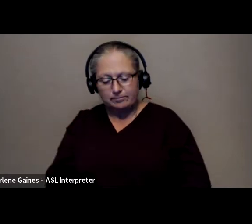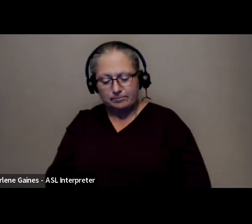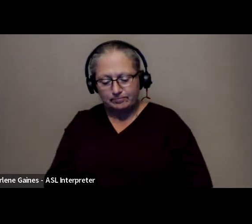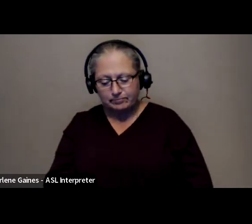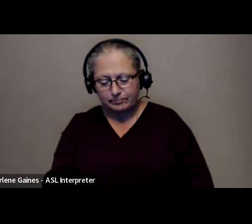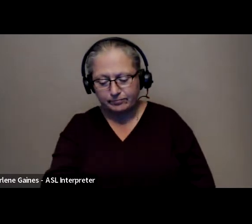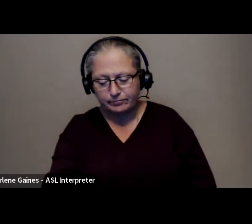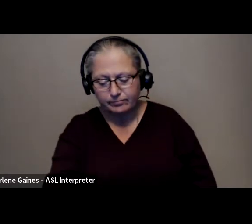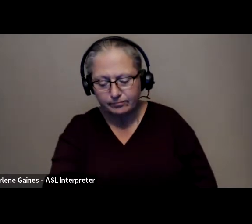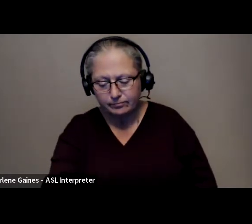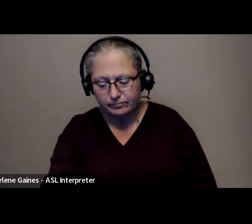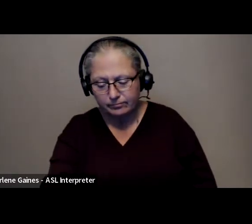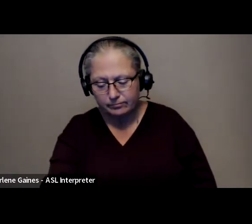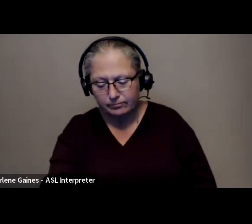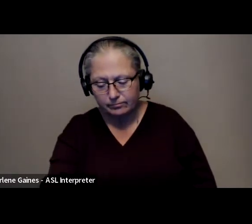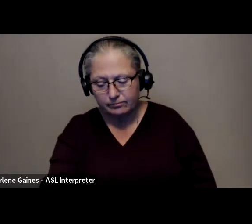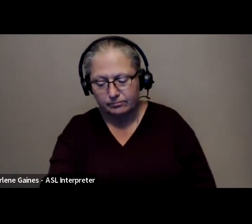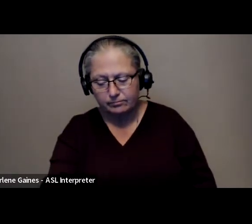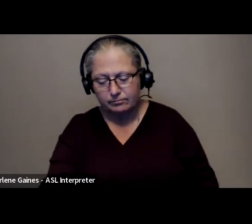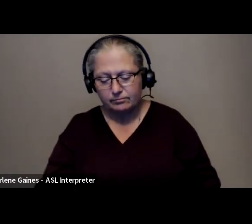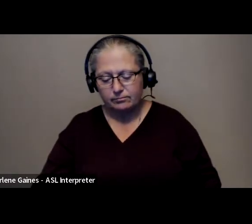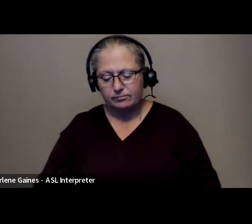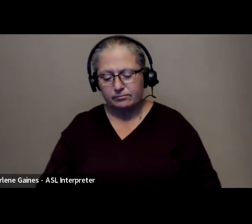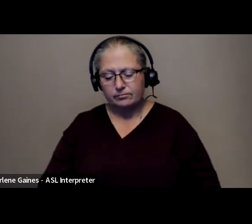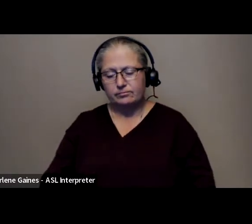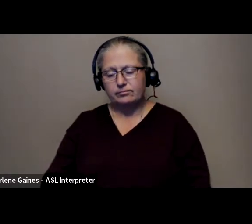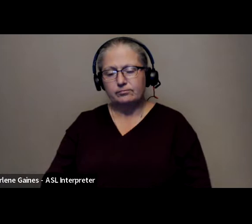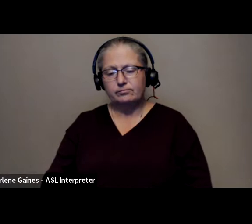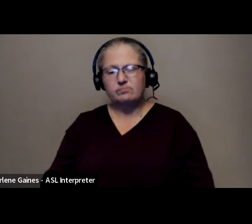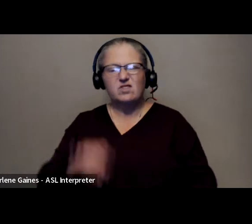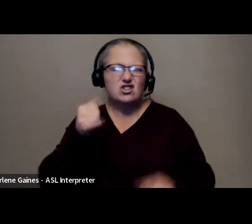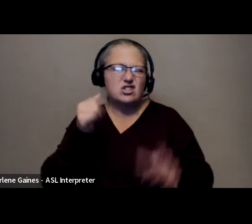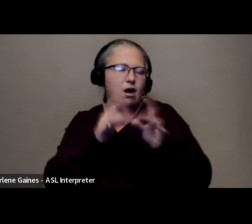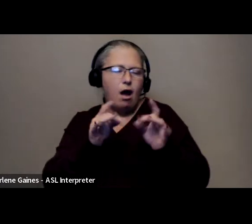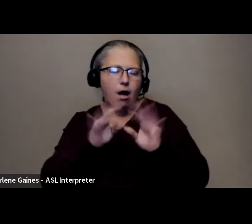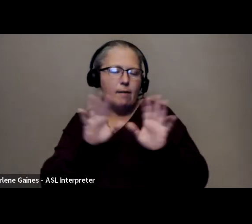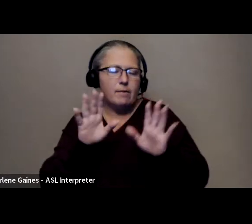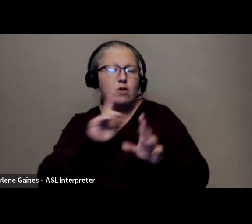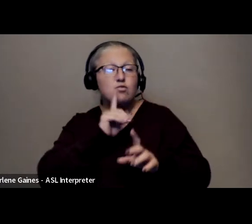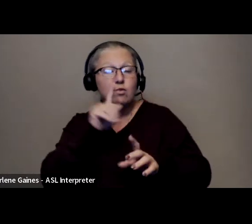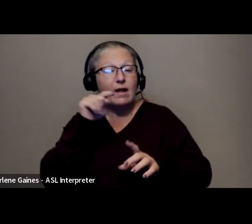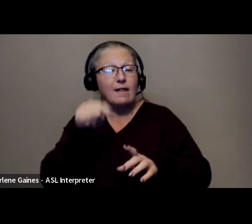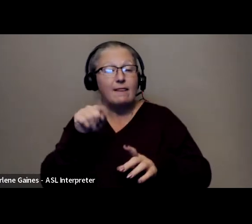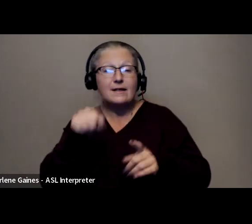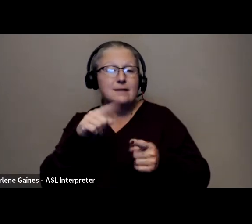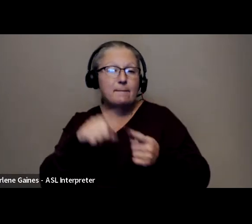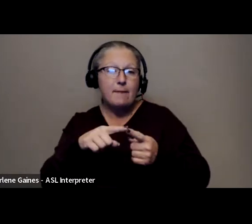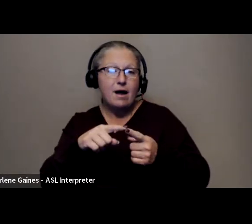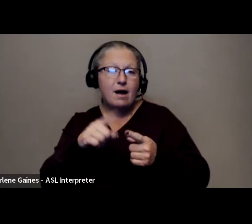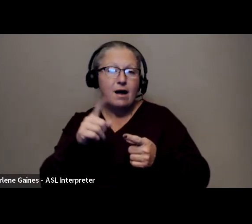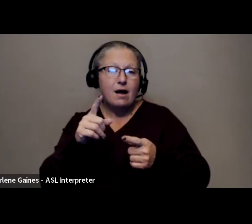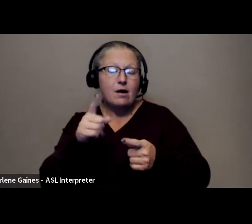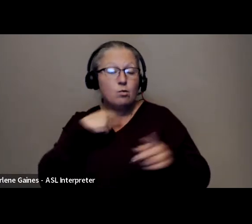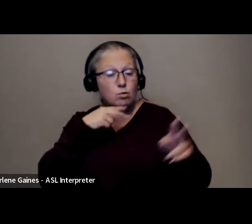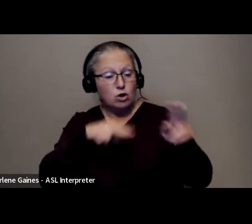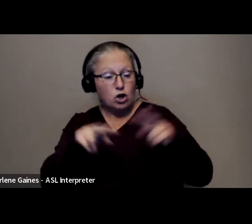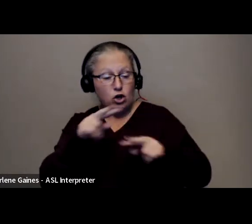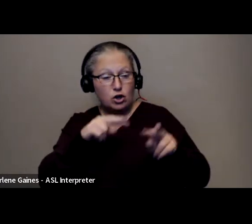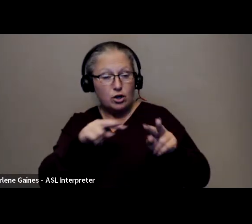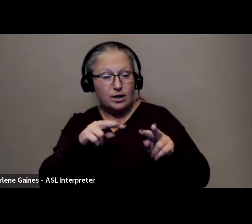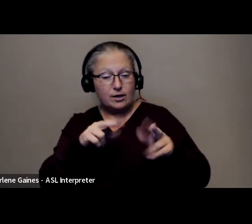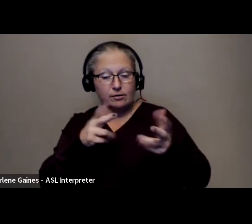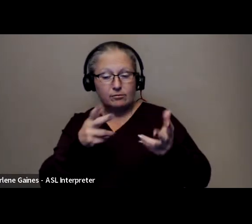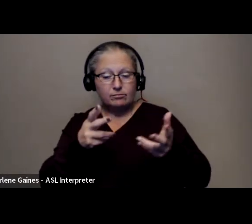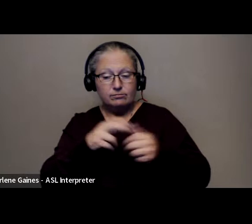The other, and this is just a comment, you know, this is really about, you know, when we're looking at